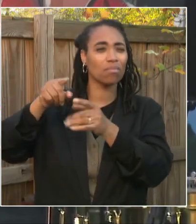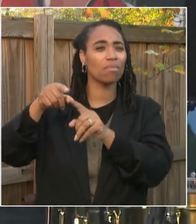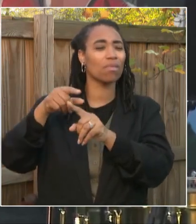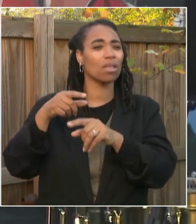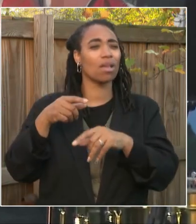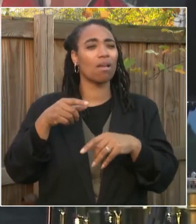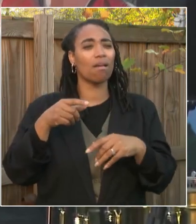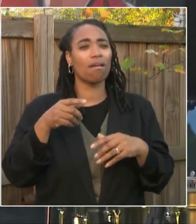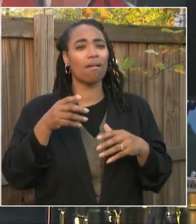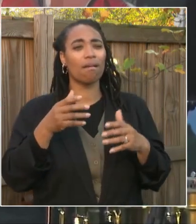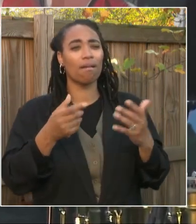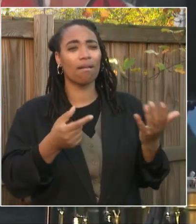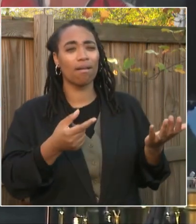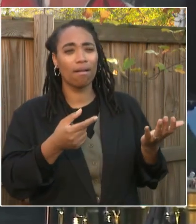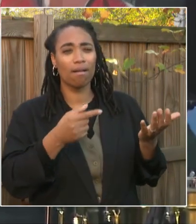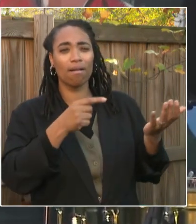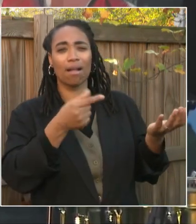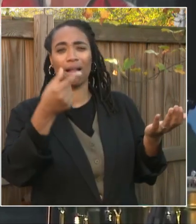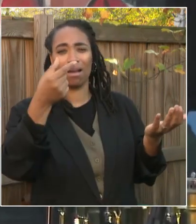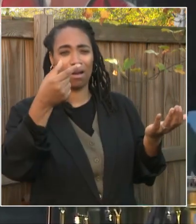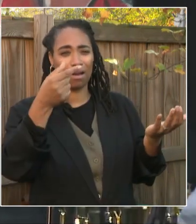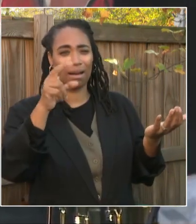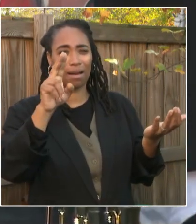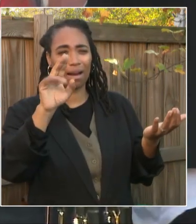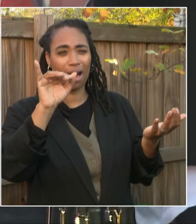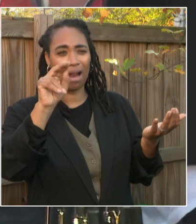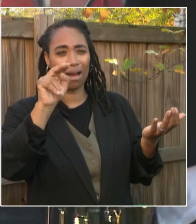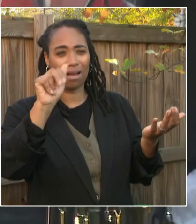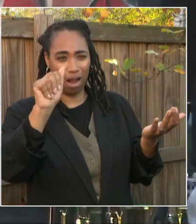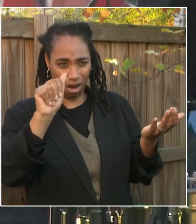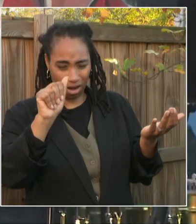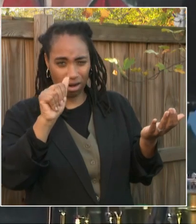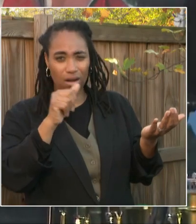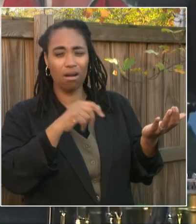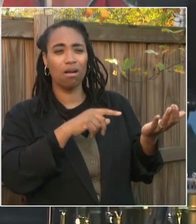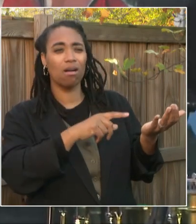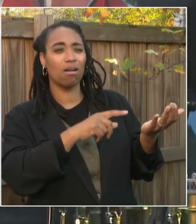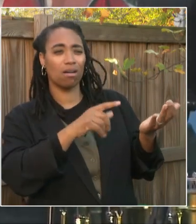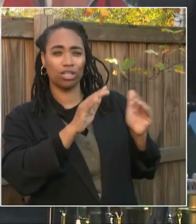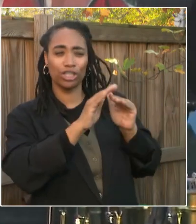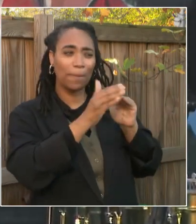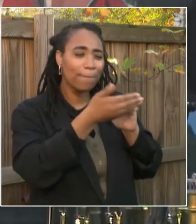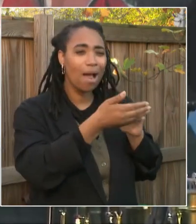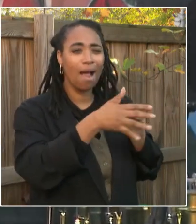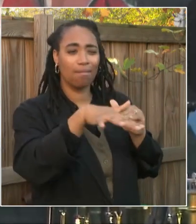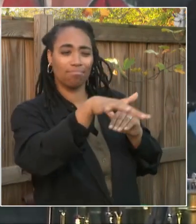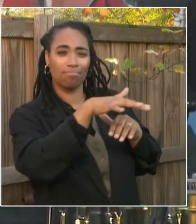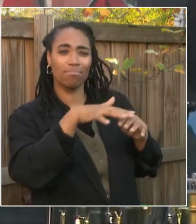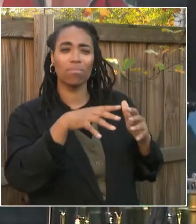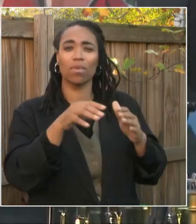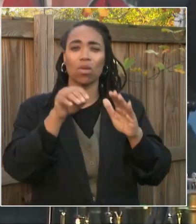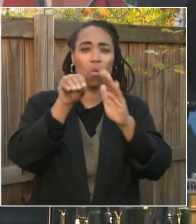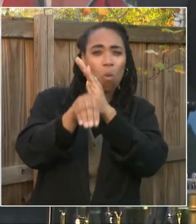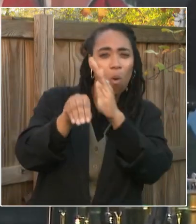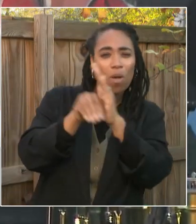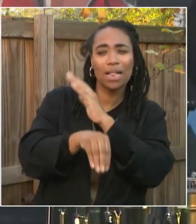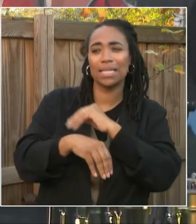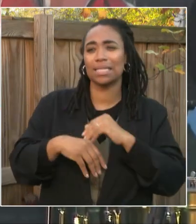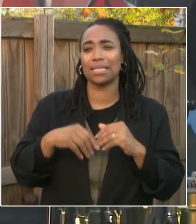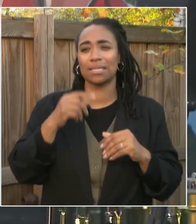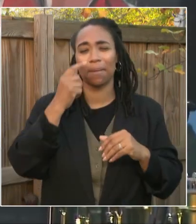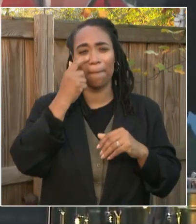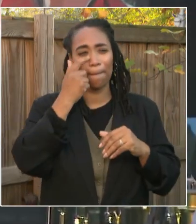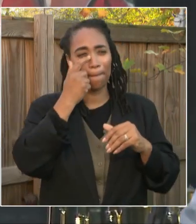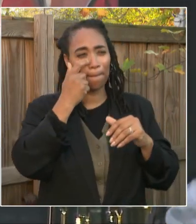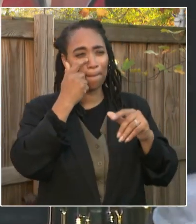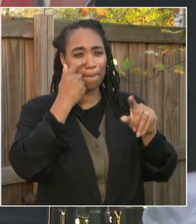Obia in Jamaica, Voodoo in New Orleans. But our music and our culture has also been our power. So voodoo helped